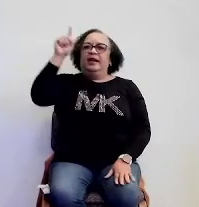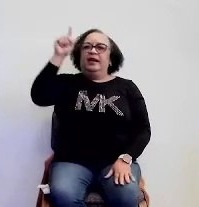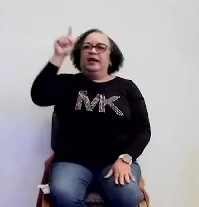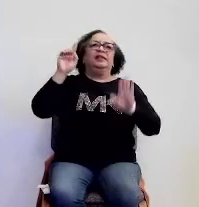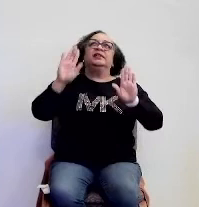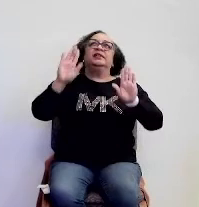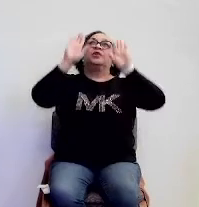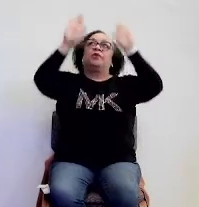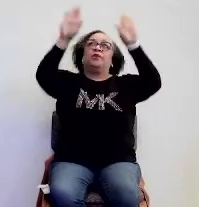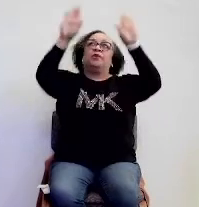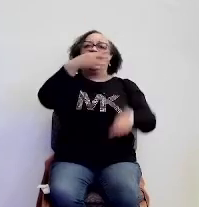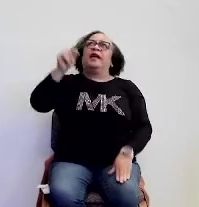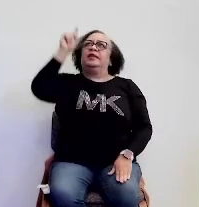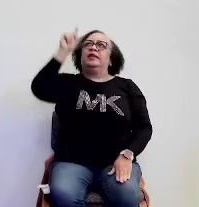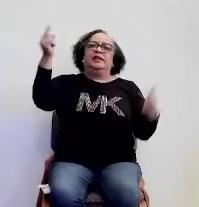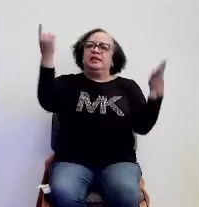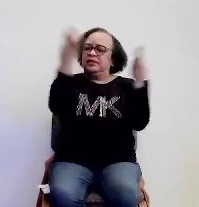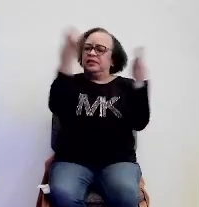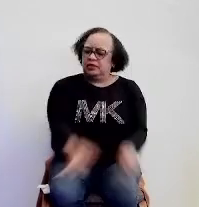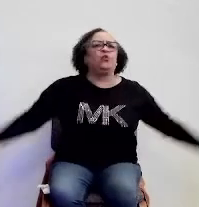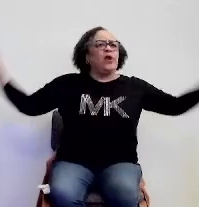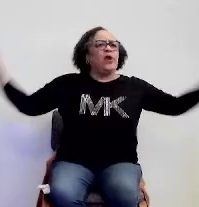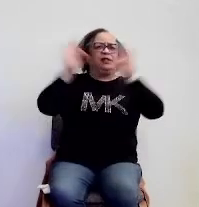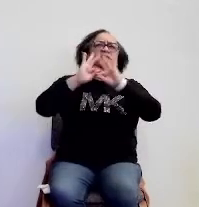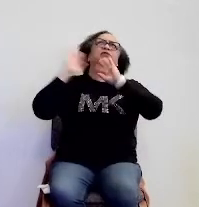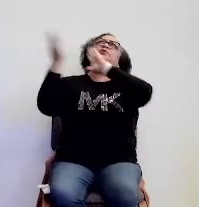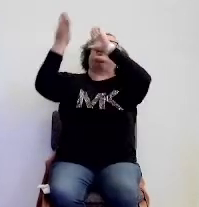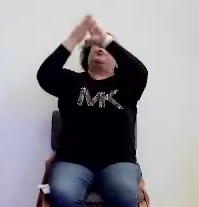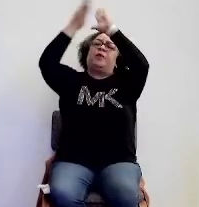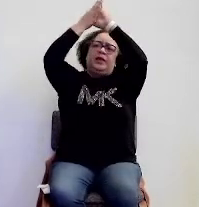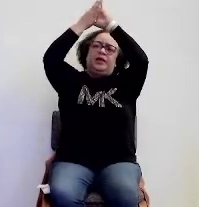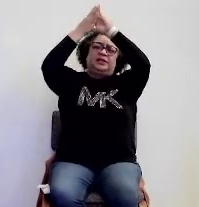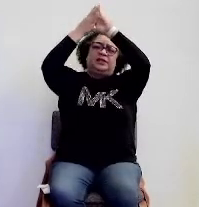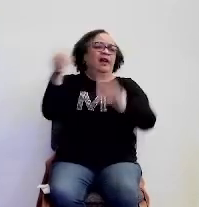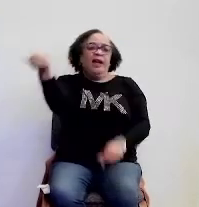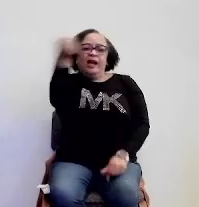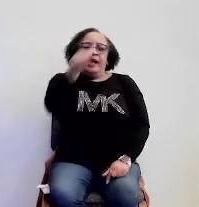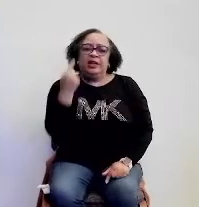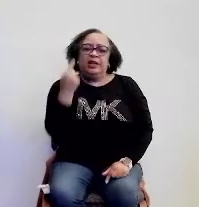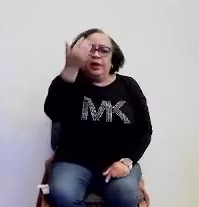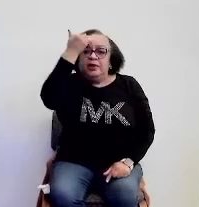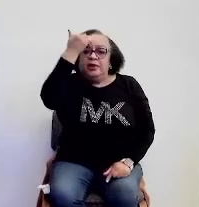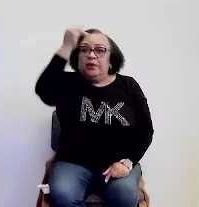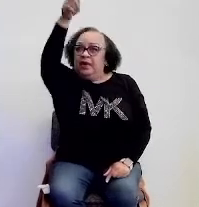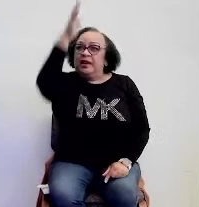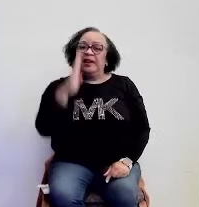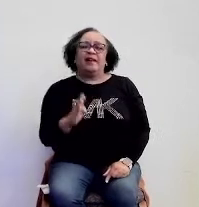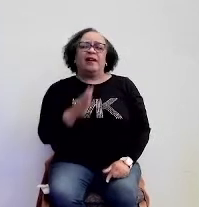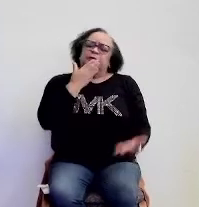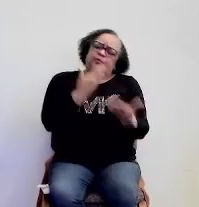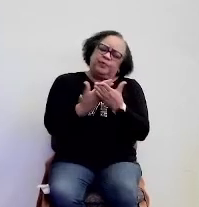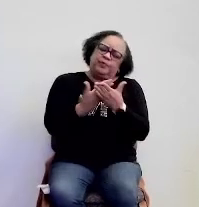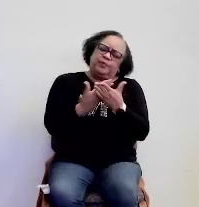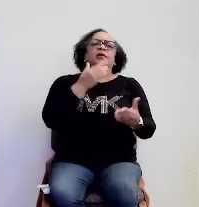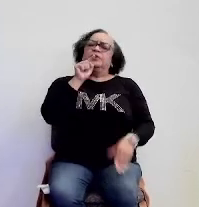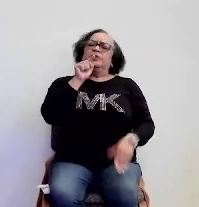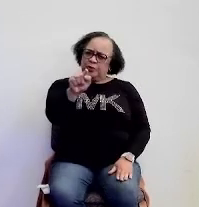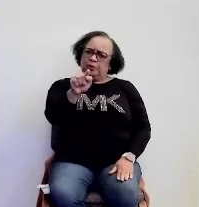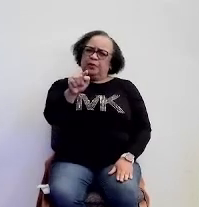is great, and he is greatly to be praised. Anybody know that God's been good to